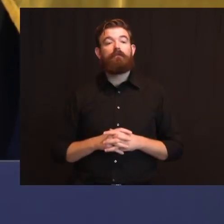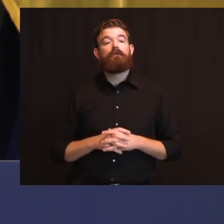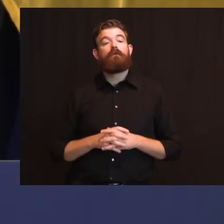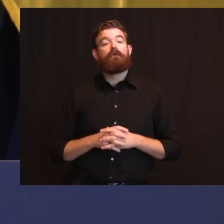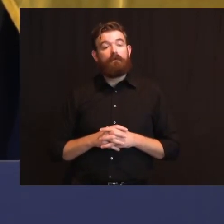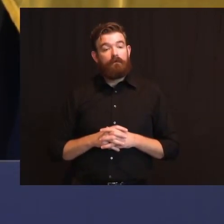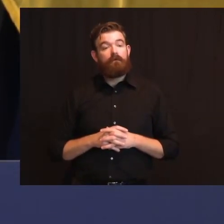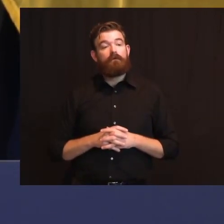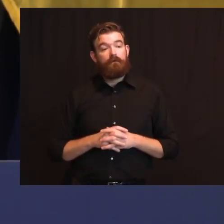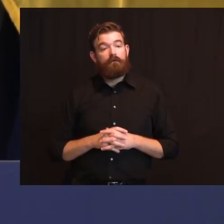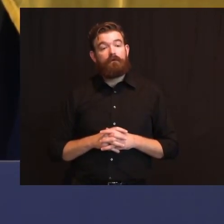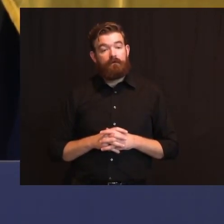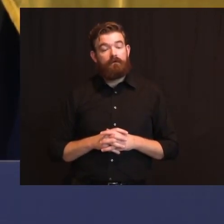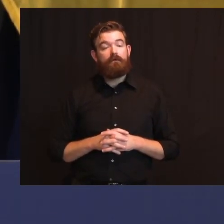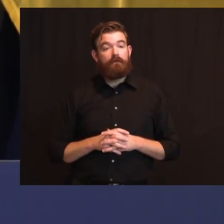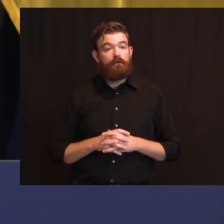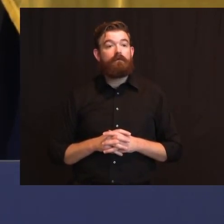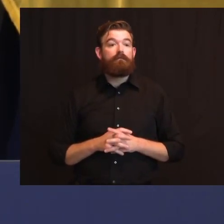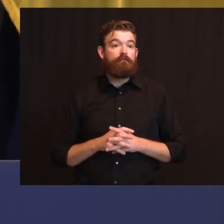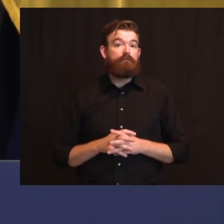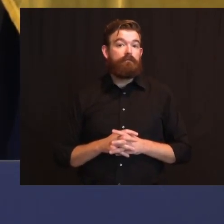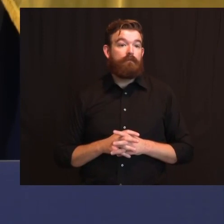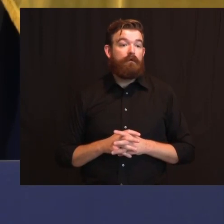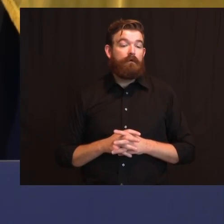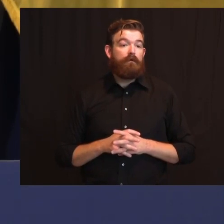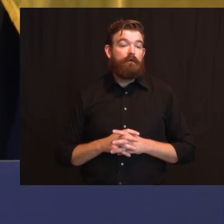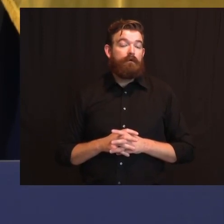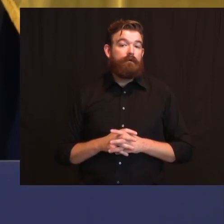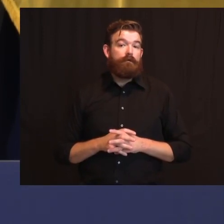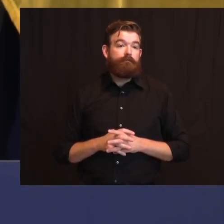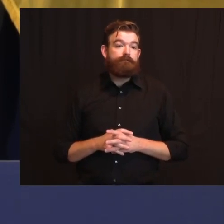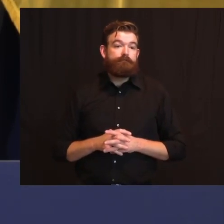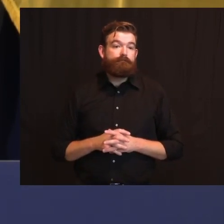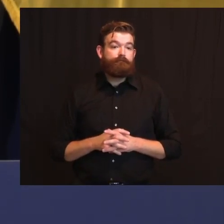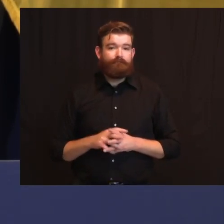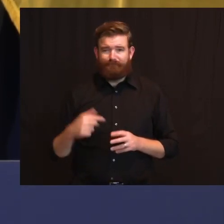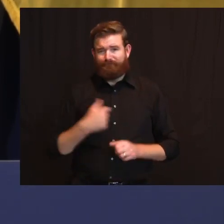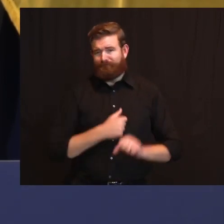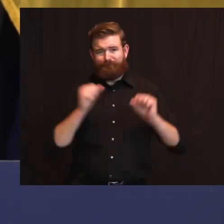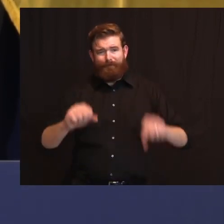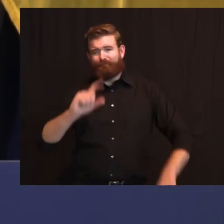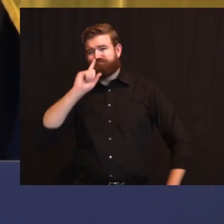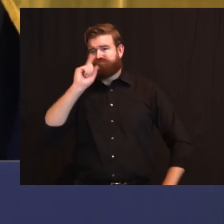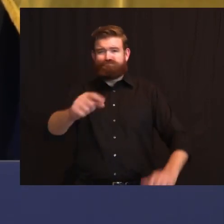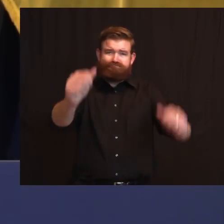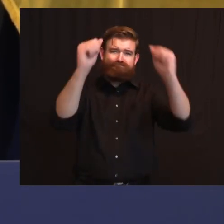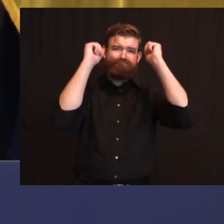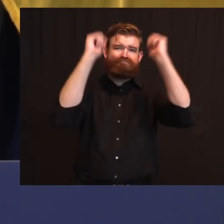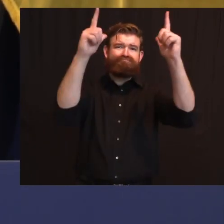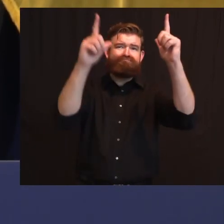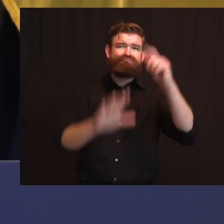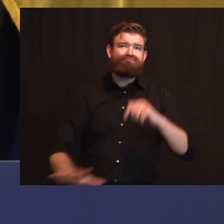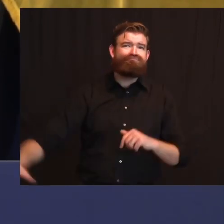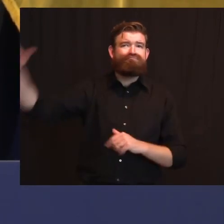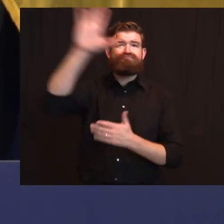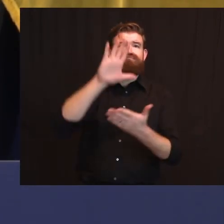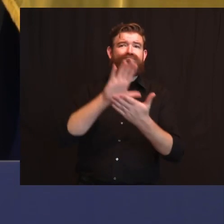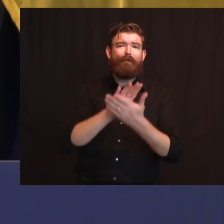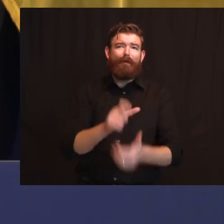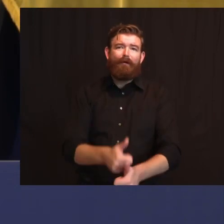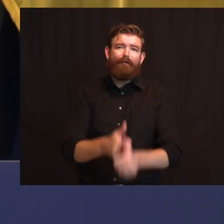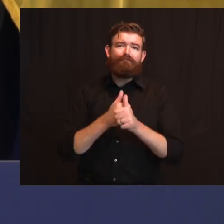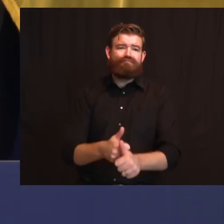if it is warranted. And the fervent, not just hope, but based on the data, the fervent expectation is